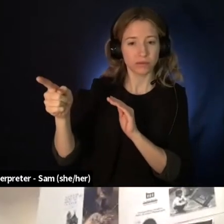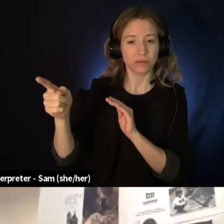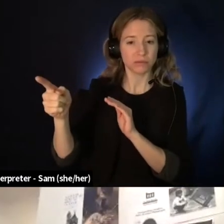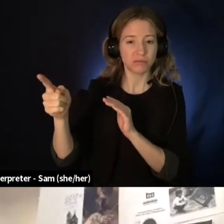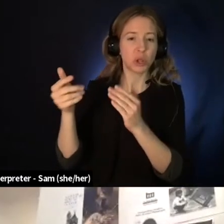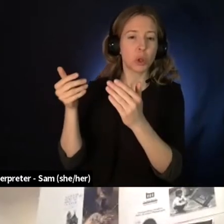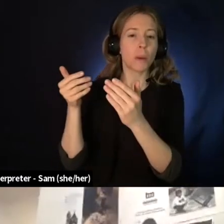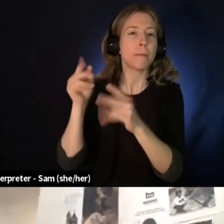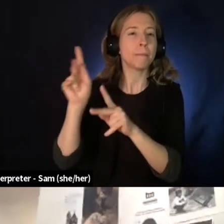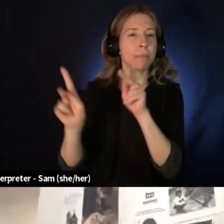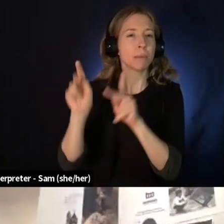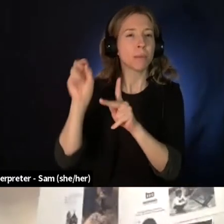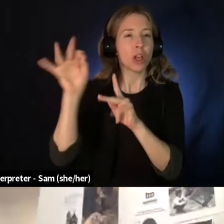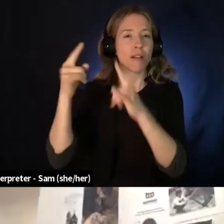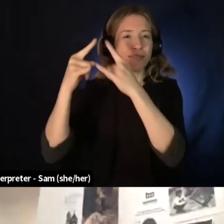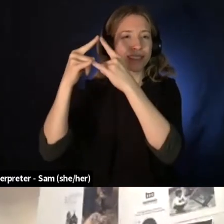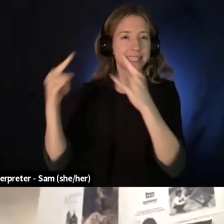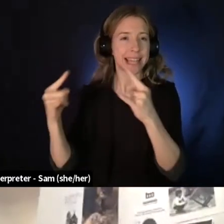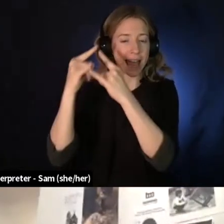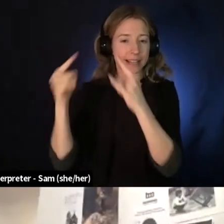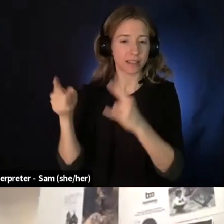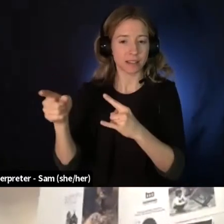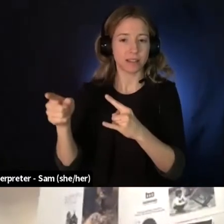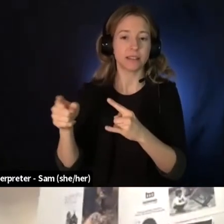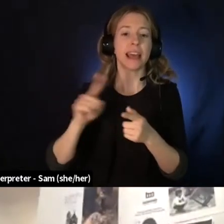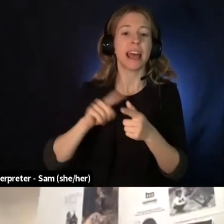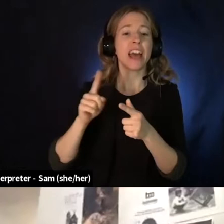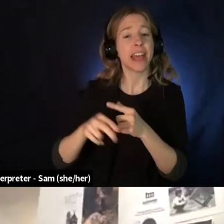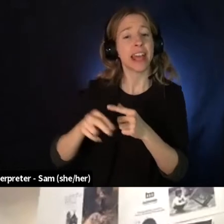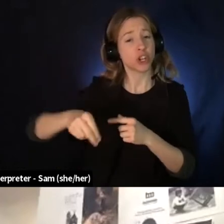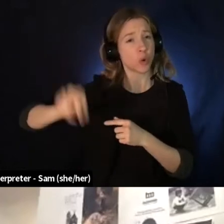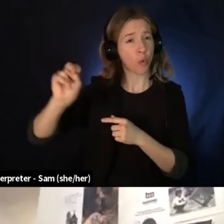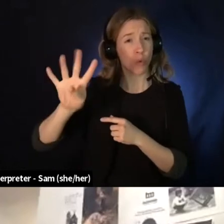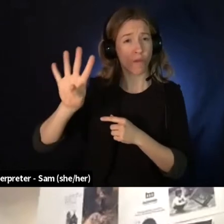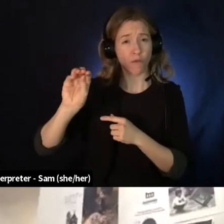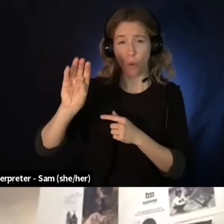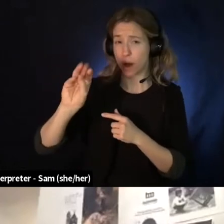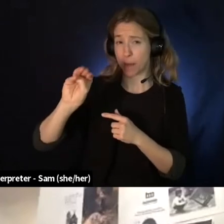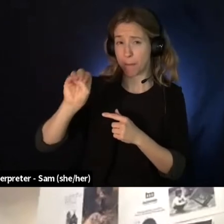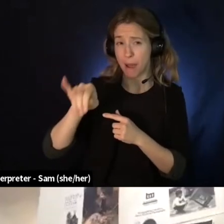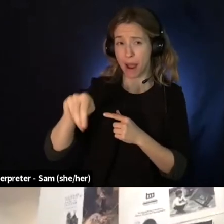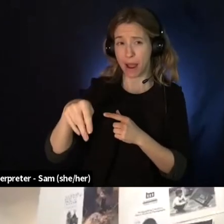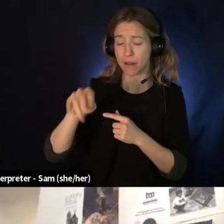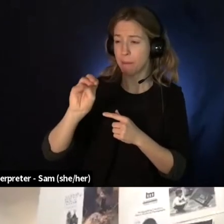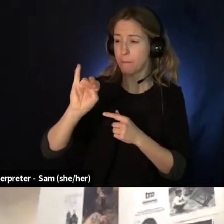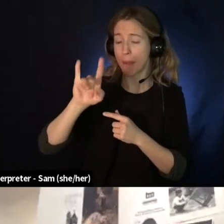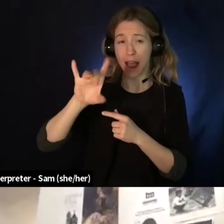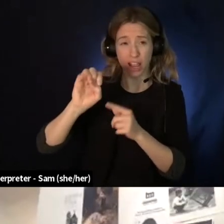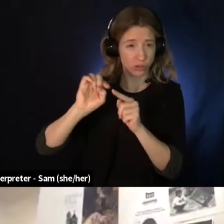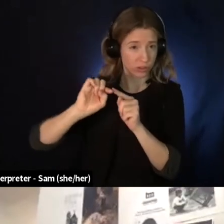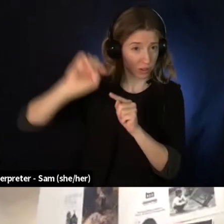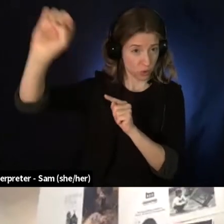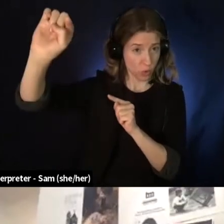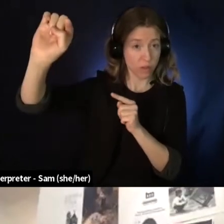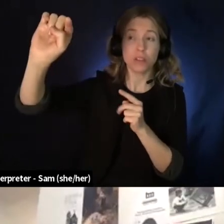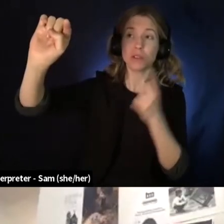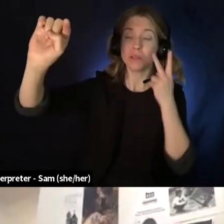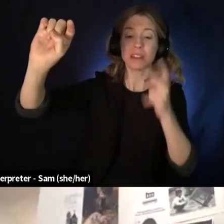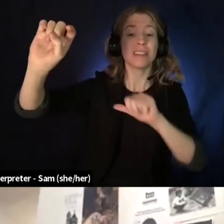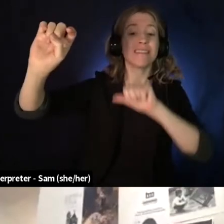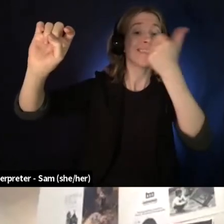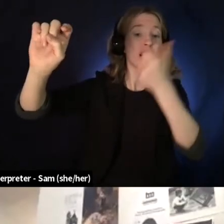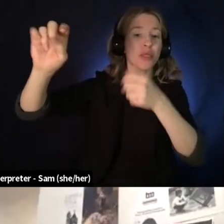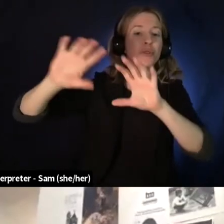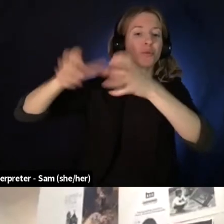north, there's another Lenape settlement, Muncie. And you notice that we're